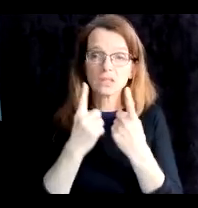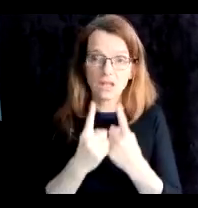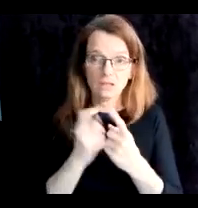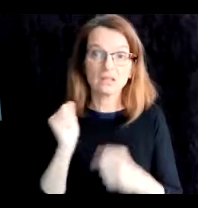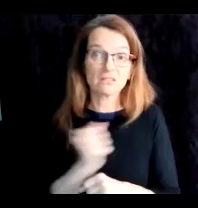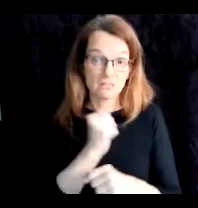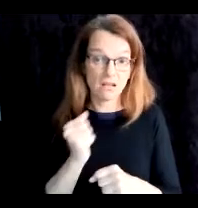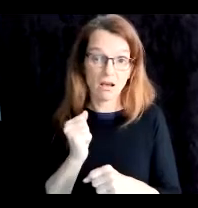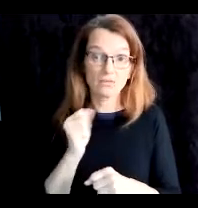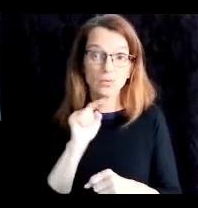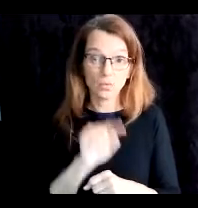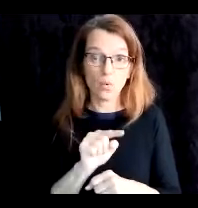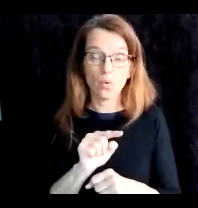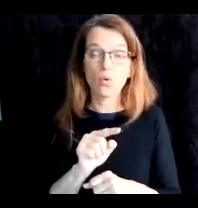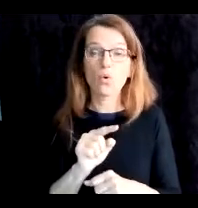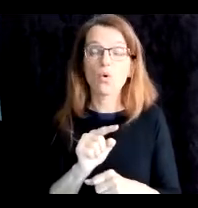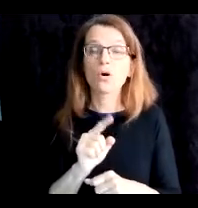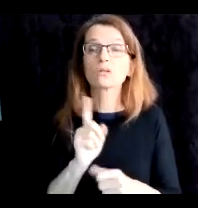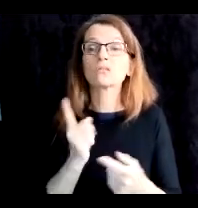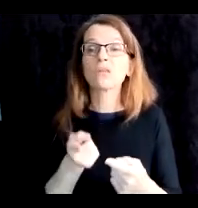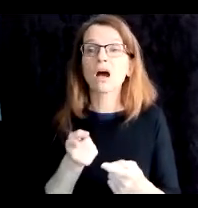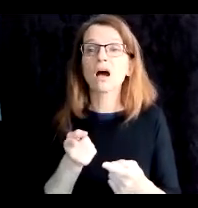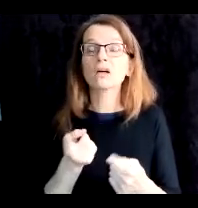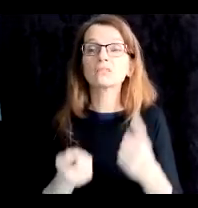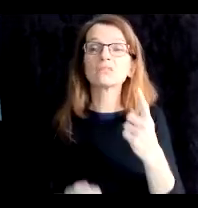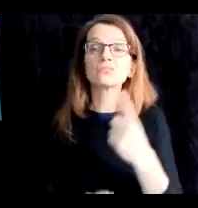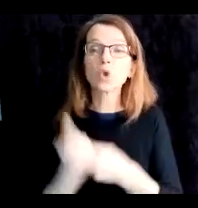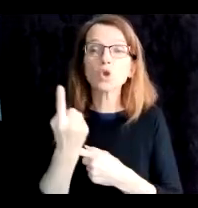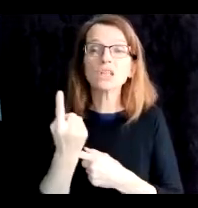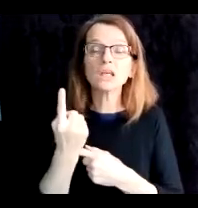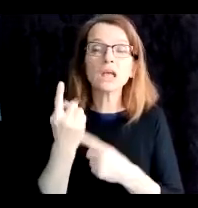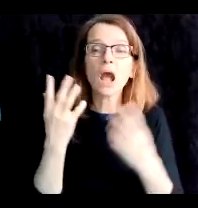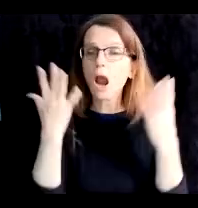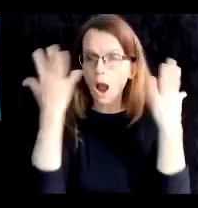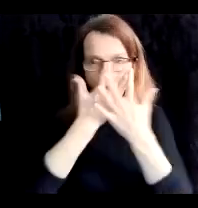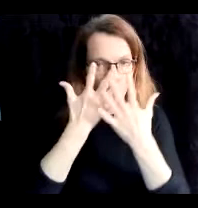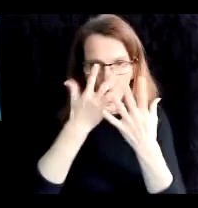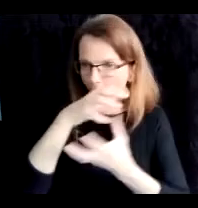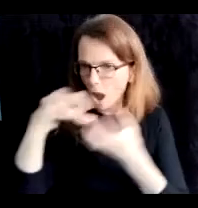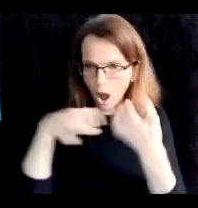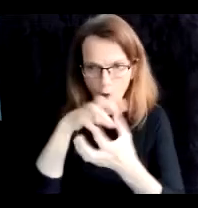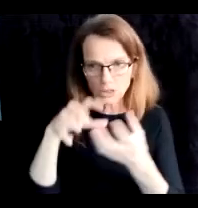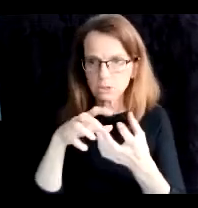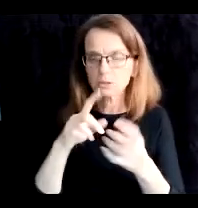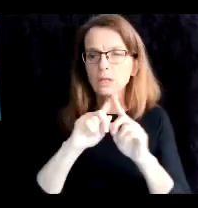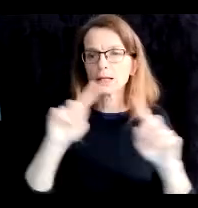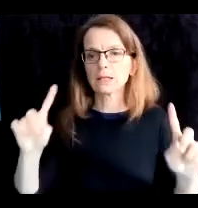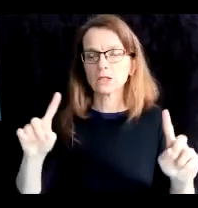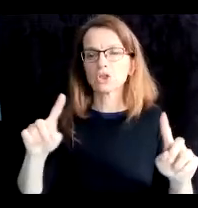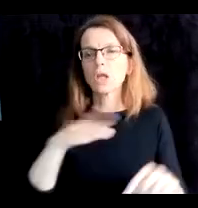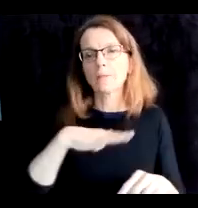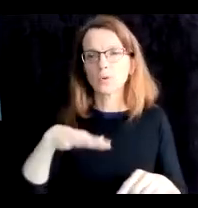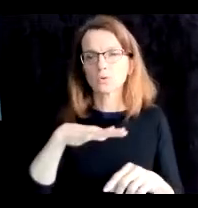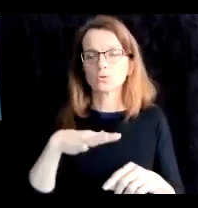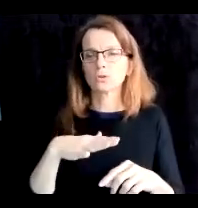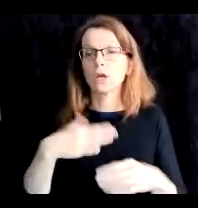So it's simply not enough. So the participation of the citizens, the participation, of course, of the experts.